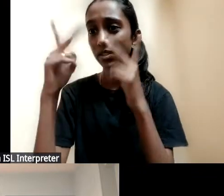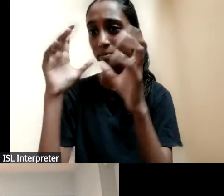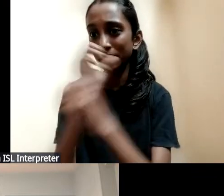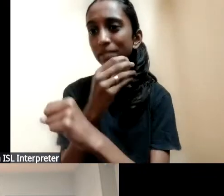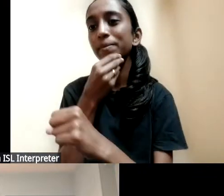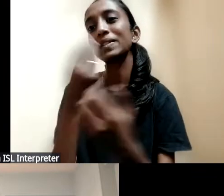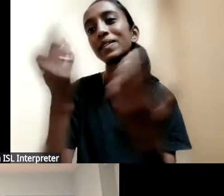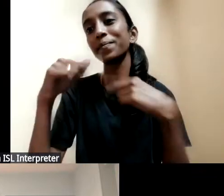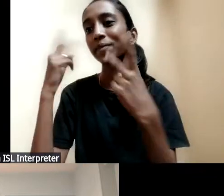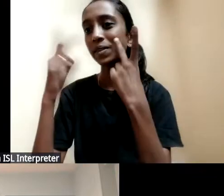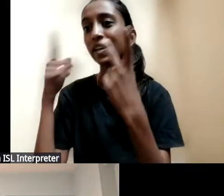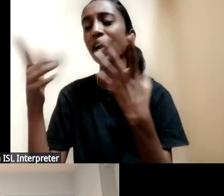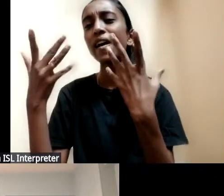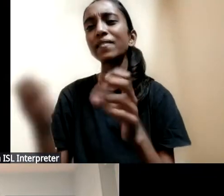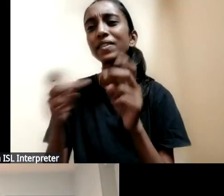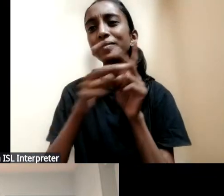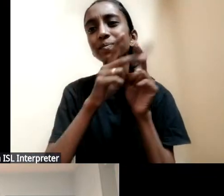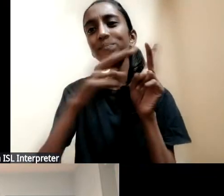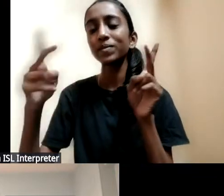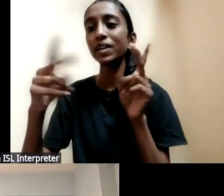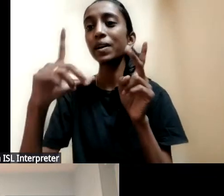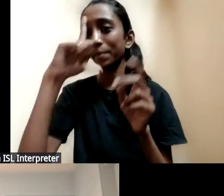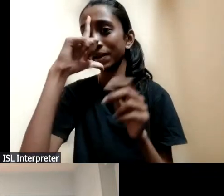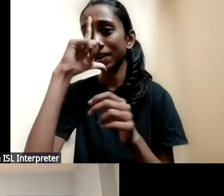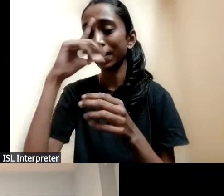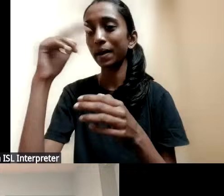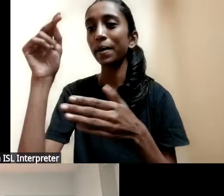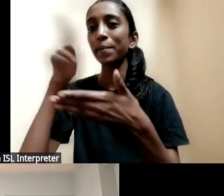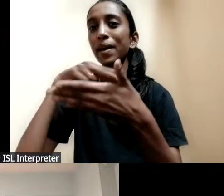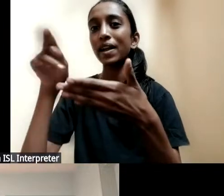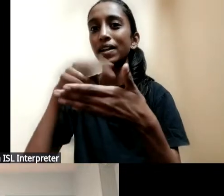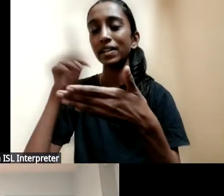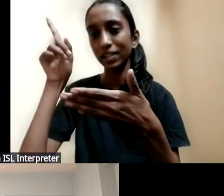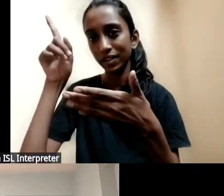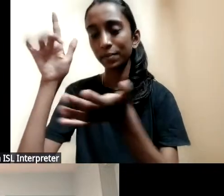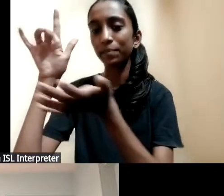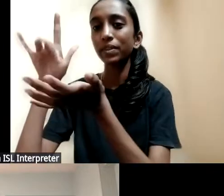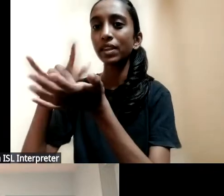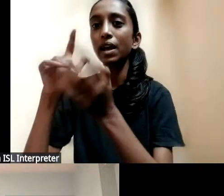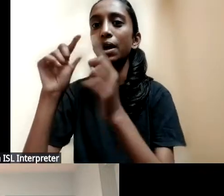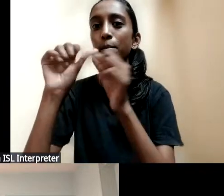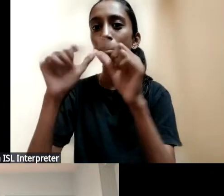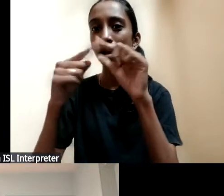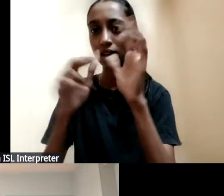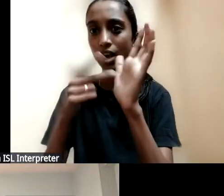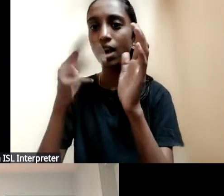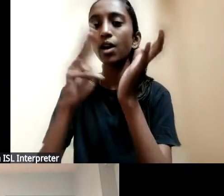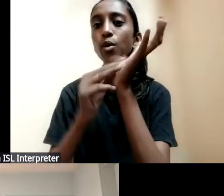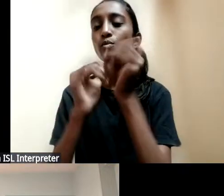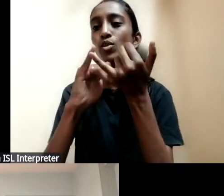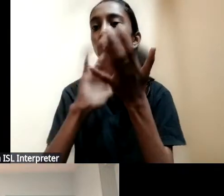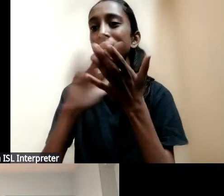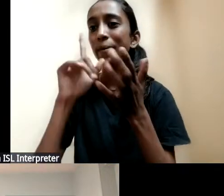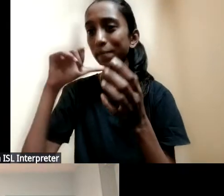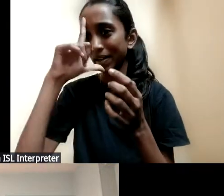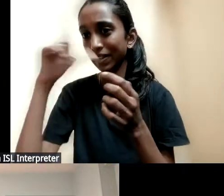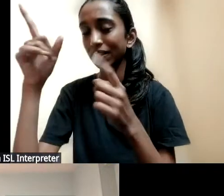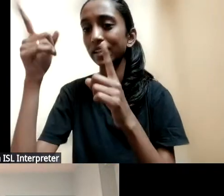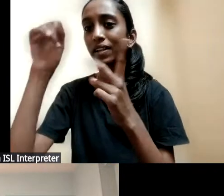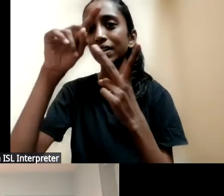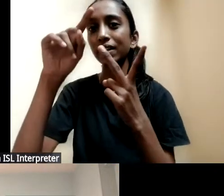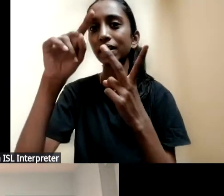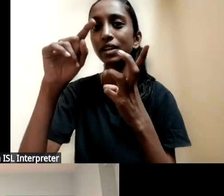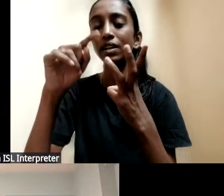features a wide range of mica paintings from Murshidabad, Patna, and Tirchi, which represent a nearly forgotten chapter in